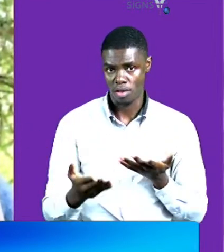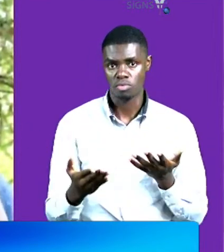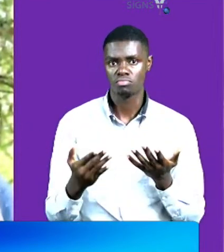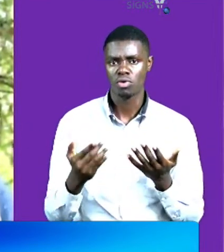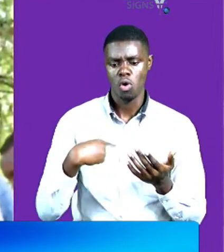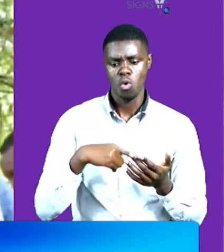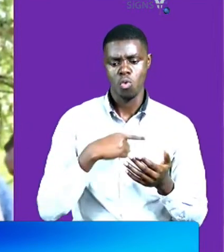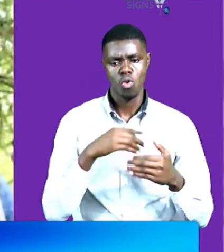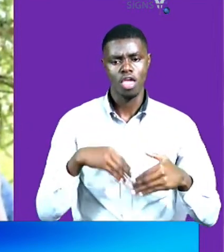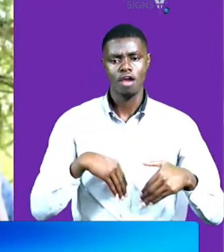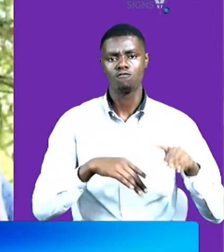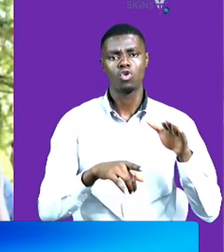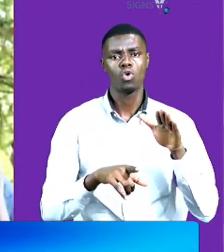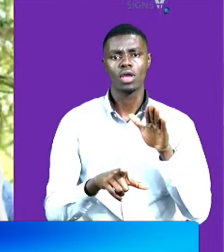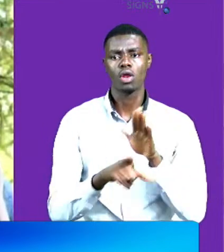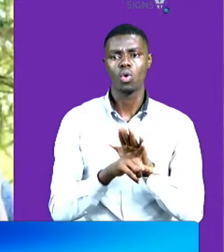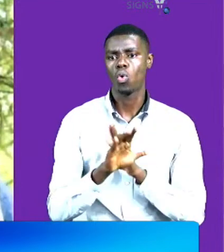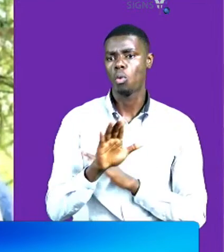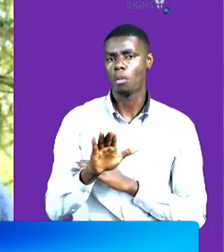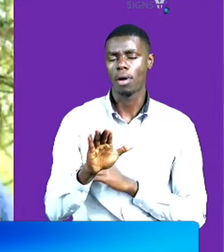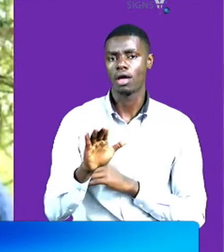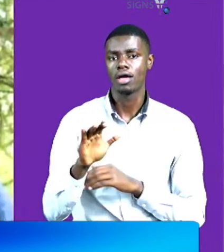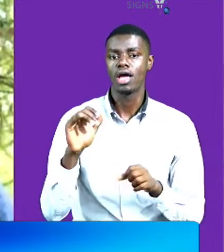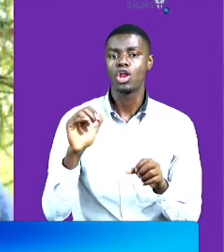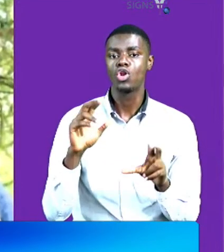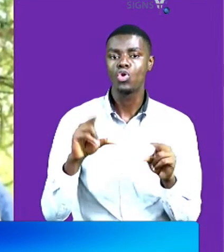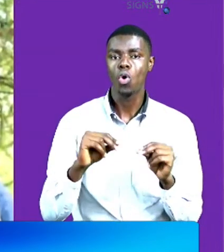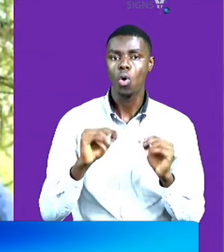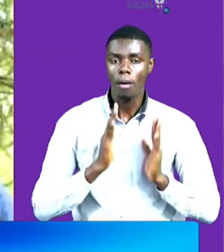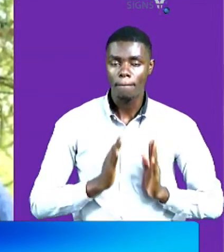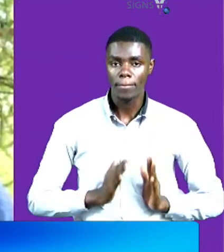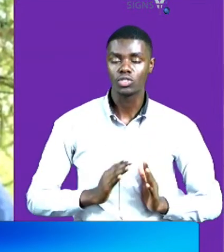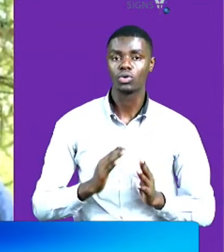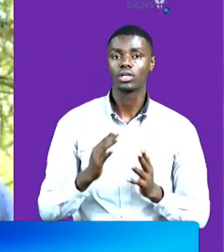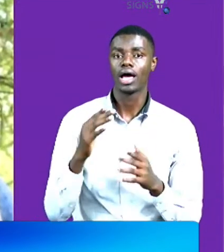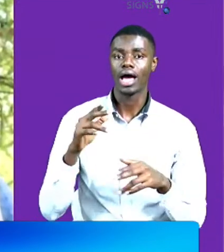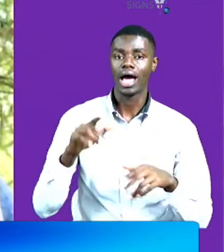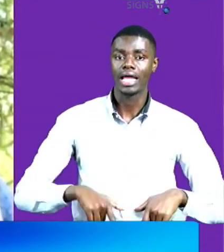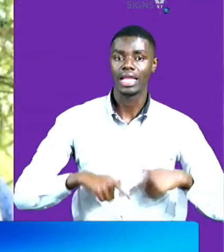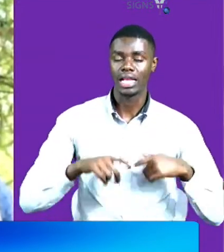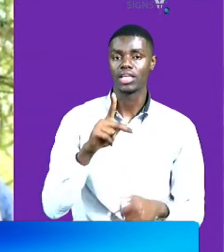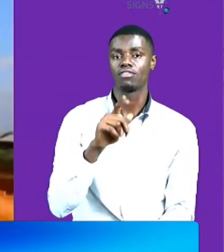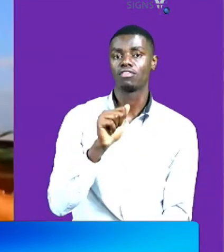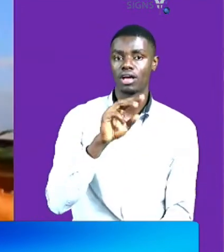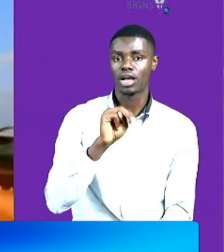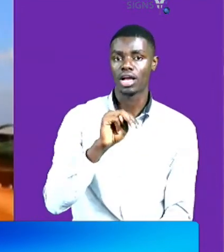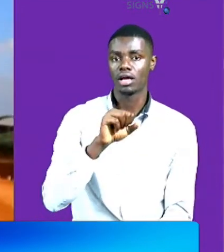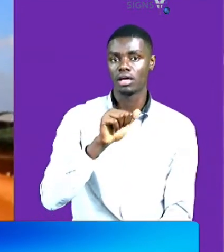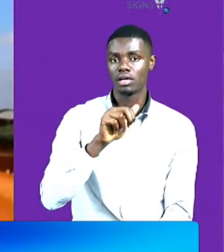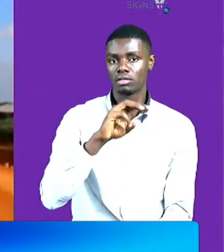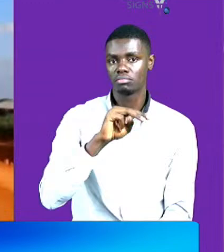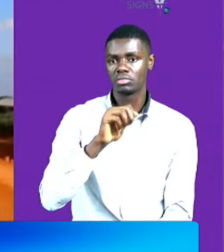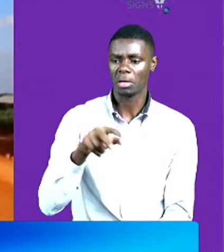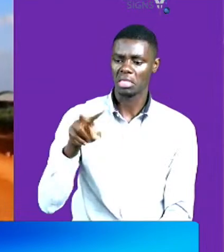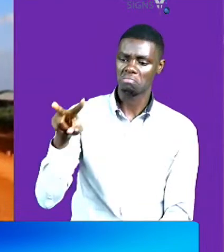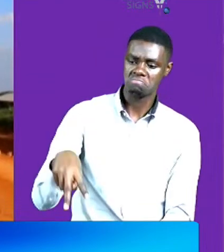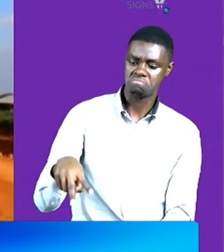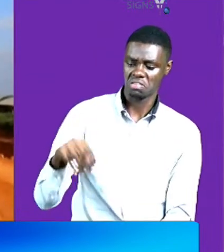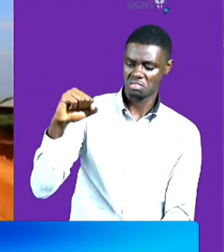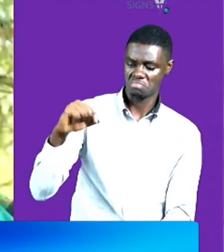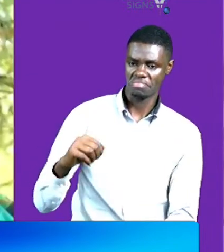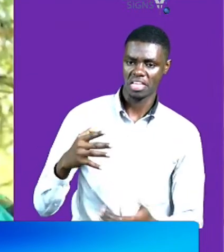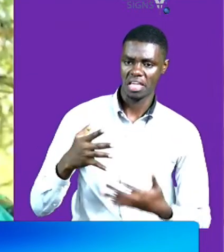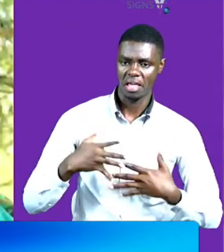yako. Hakuna mtu ambaye anaishi Kamsamaki anajogosa watu na anaangalia watu kibaya. Nakaribisha watu ya